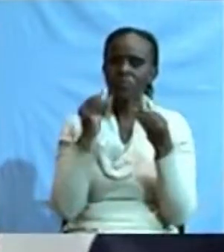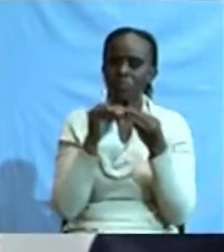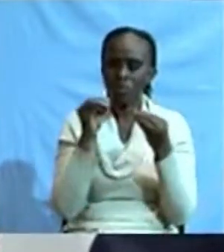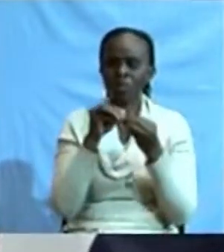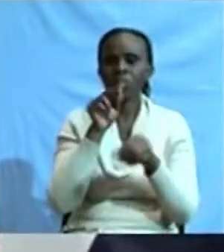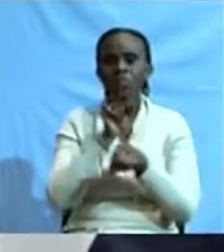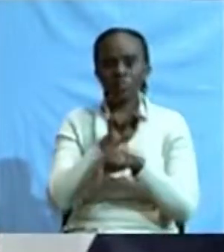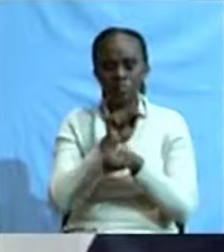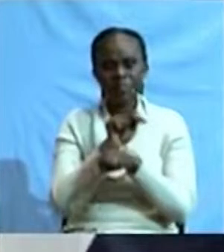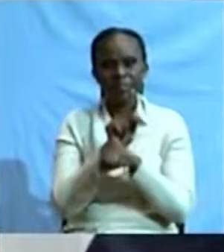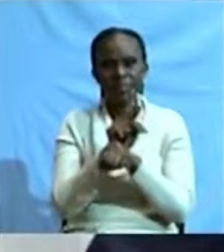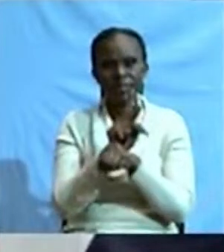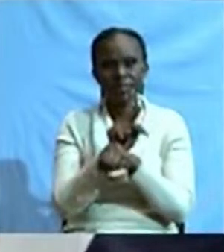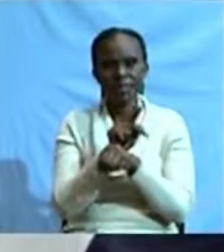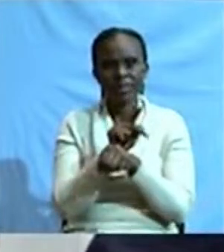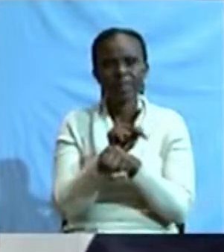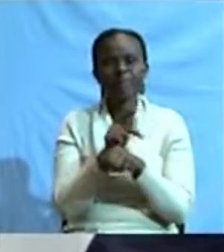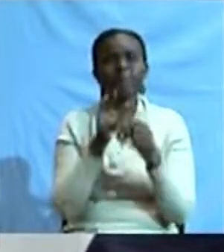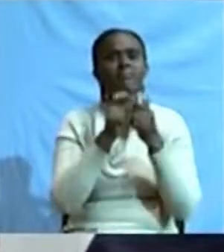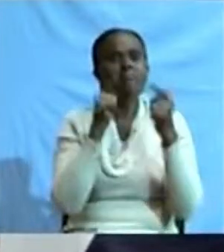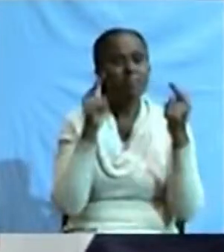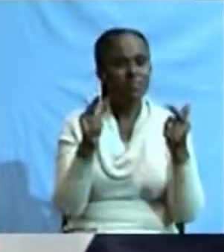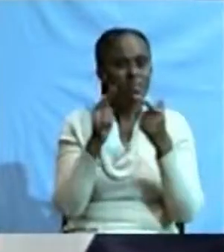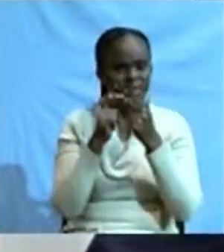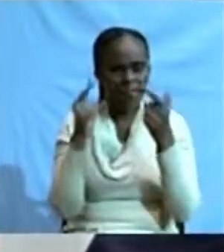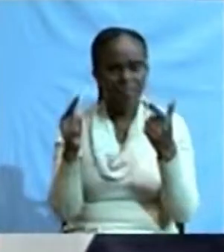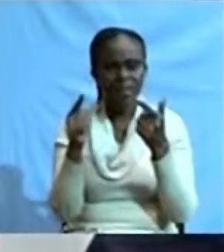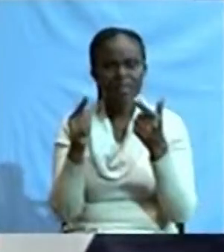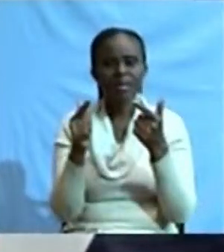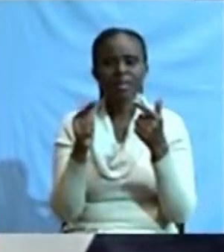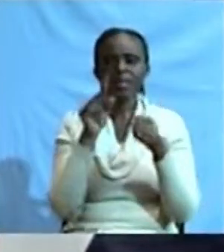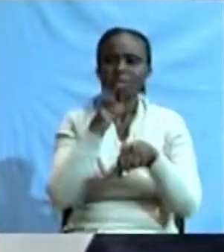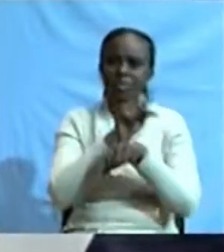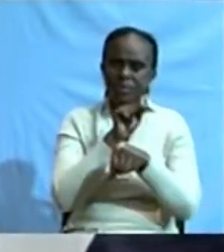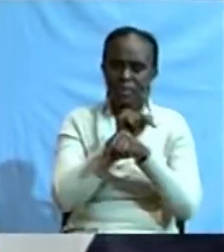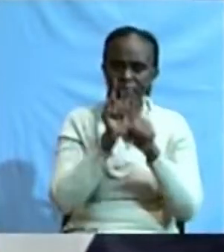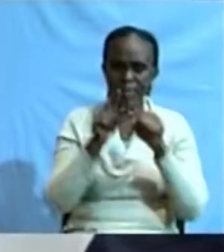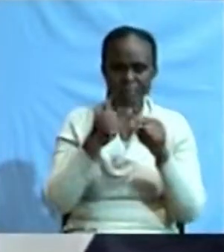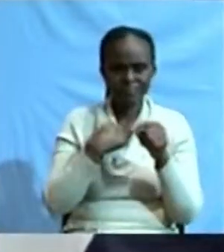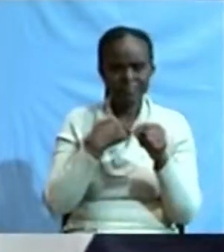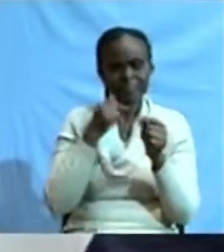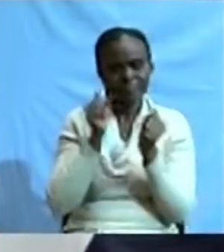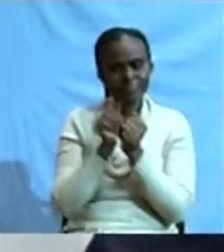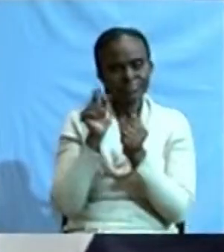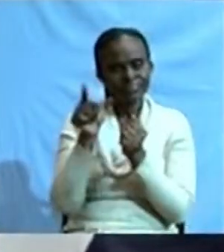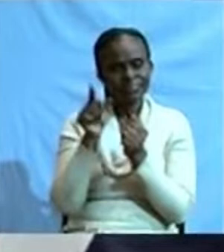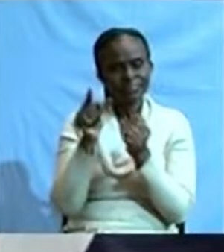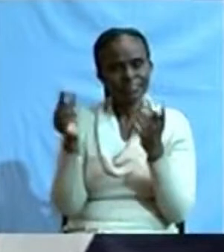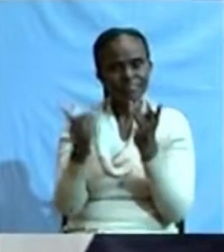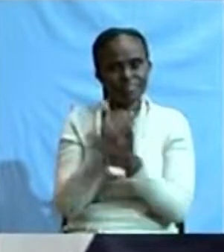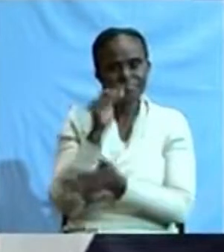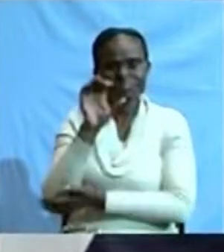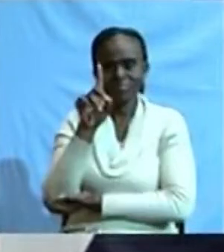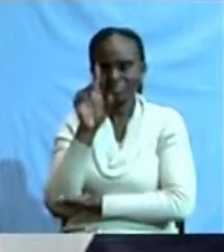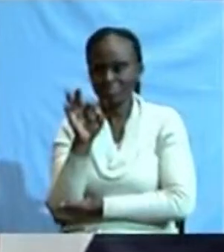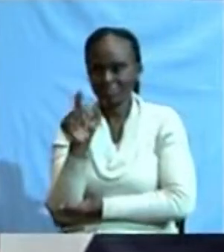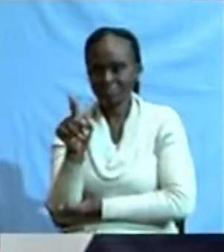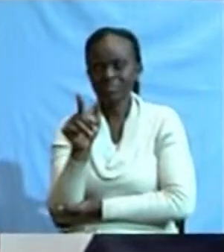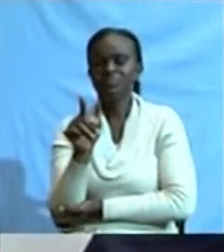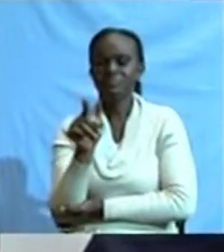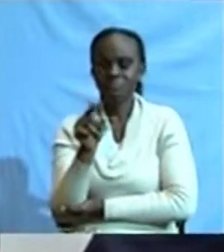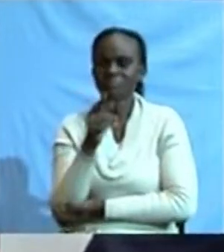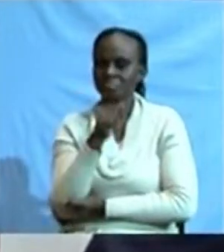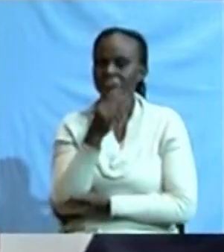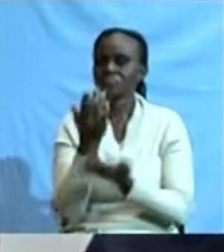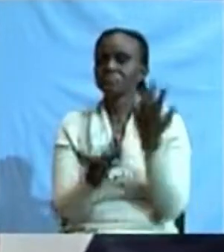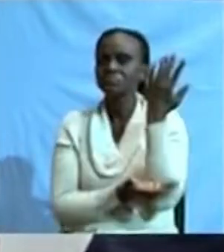projects, minute projects, a lot of them. So I think with the coming of the new CDF, maybe things will